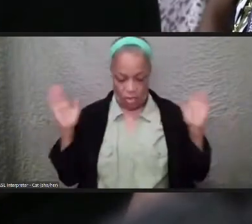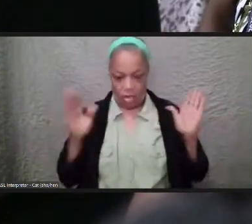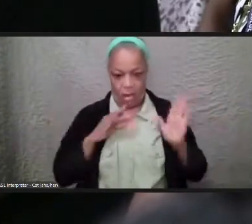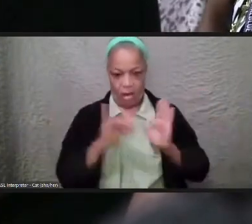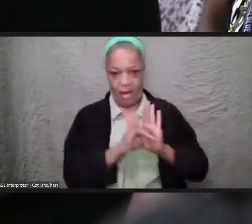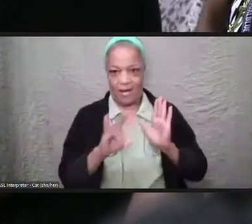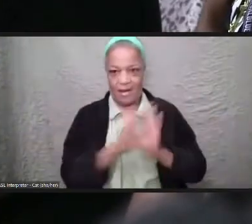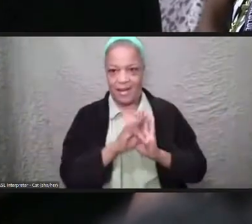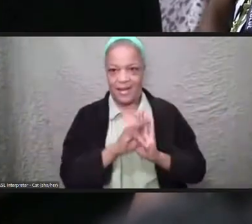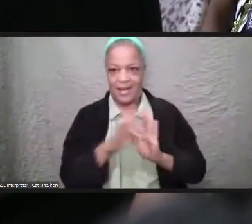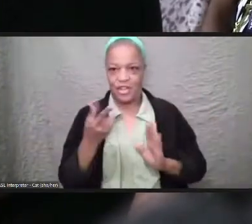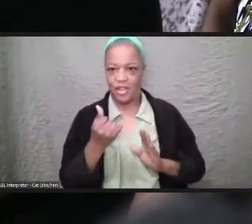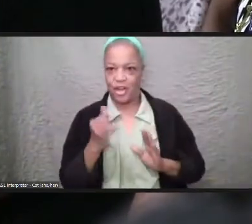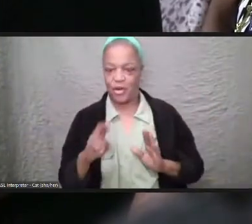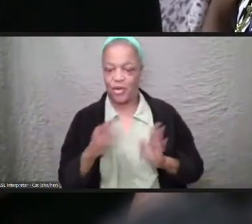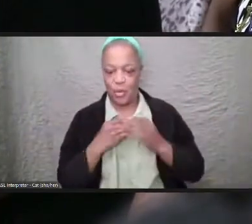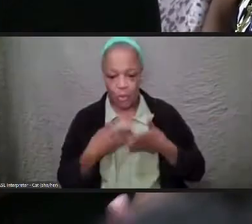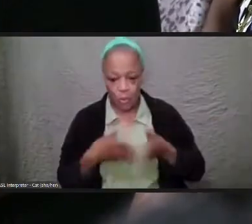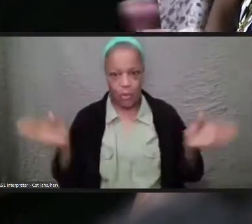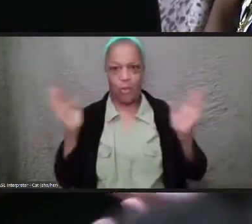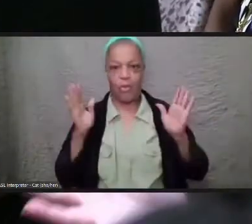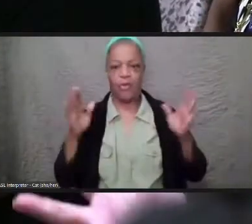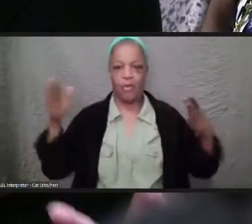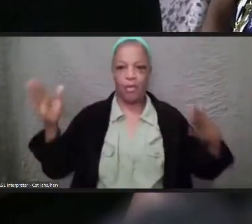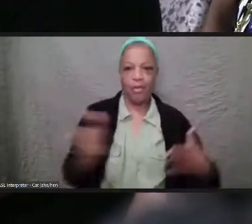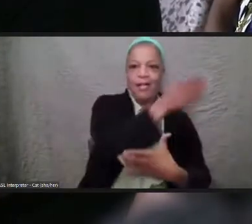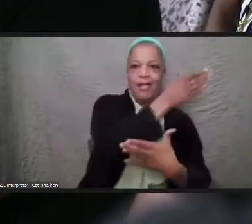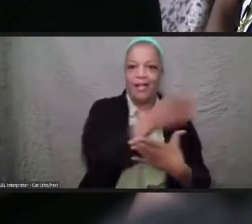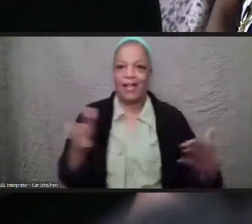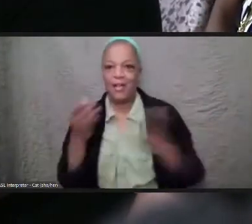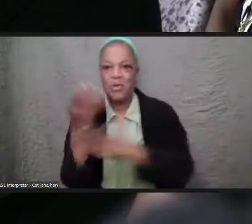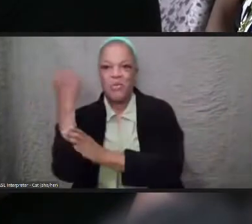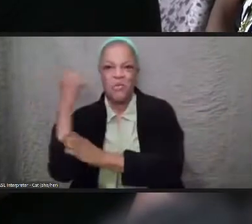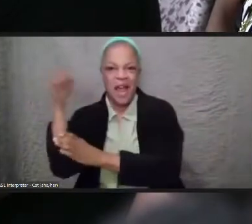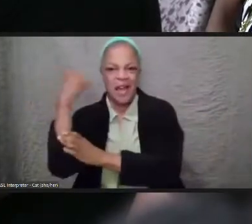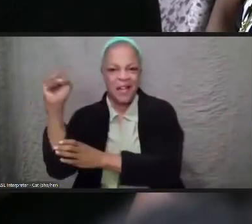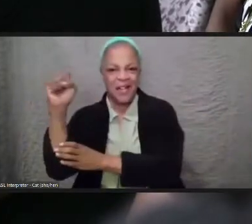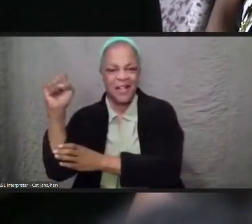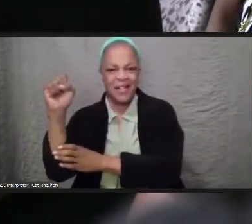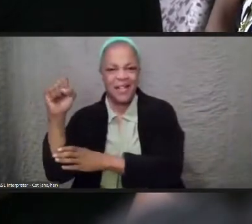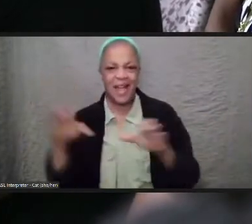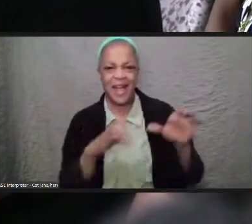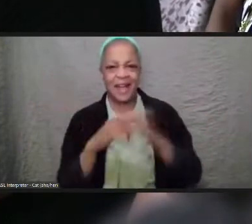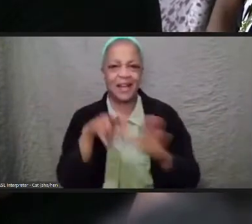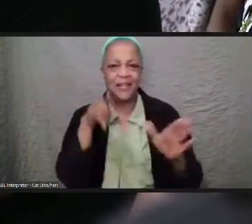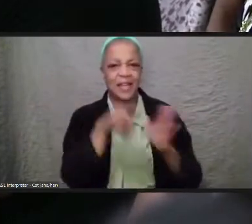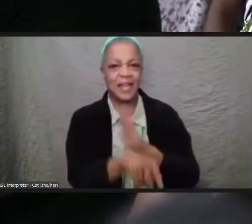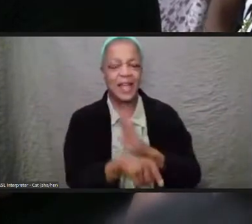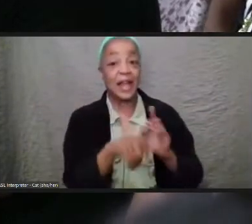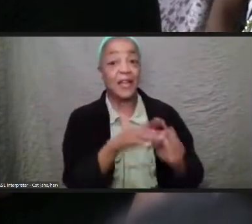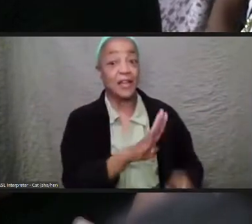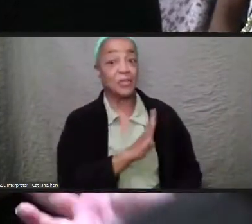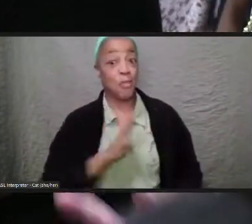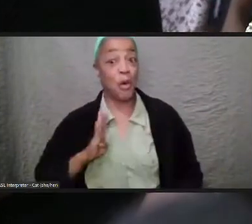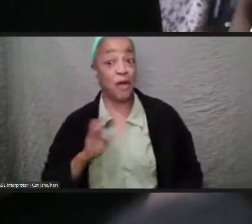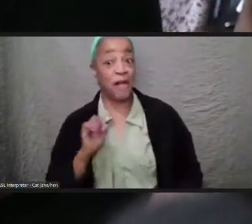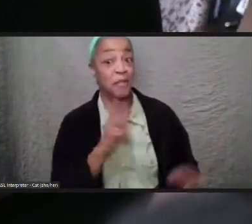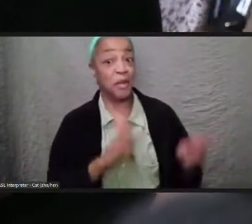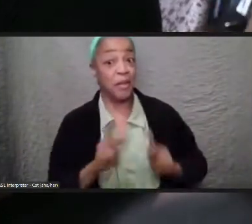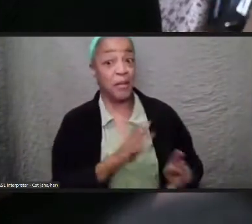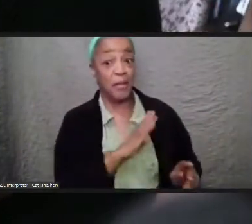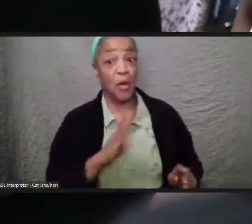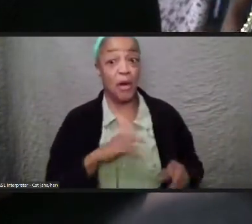gender. And also this like radical revolutionary act of killing this board of people